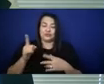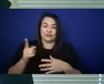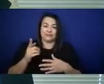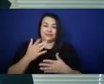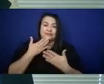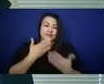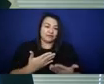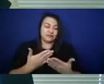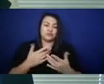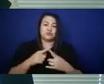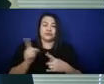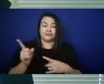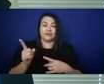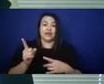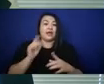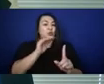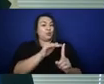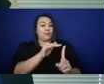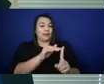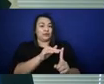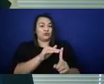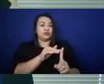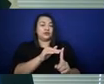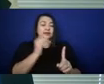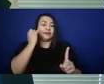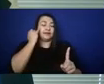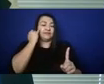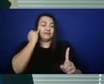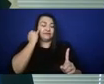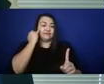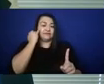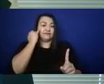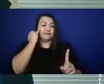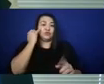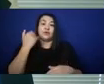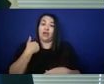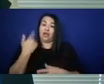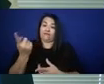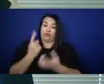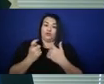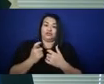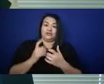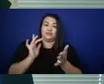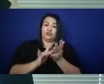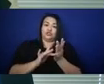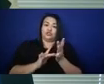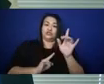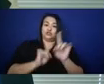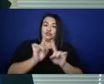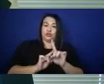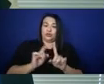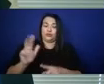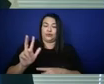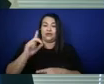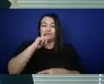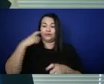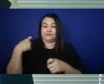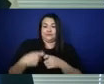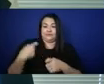do everything within our power to keep each other safe. Thank you so much, Chief. Our next guest, express